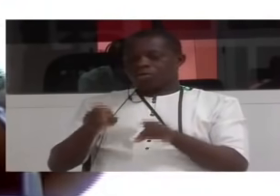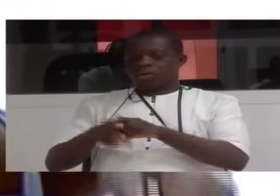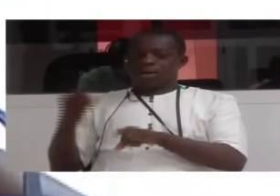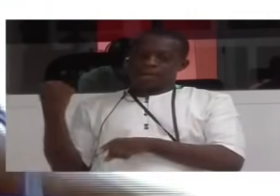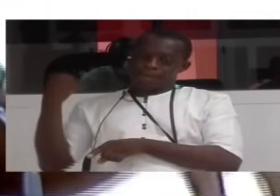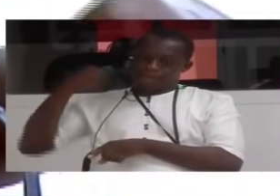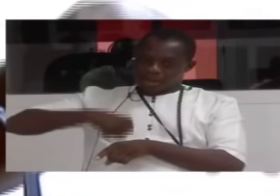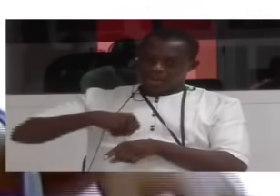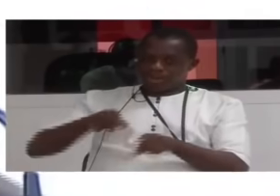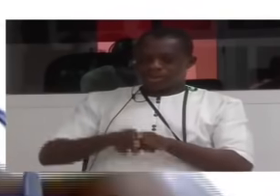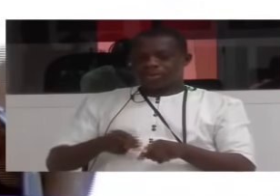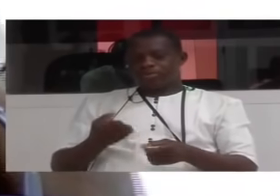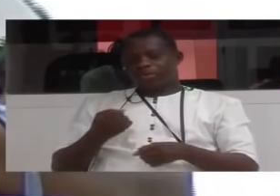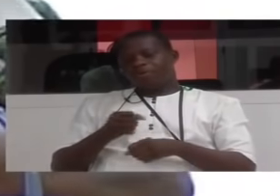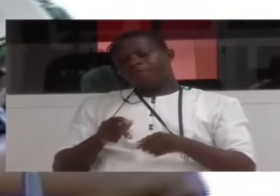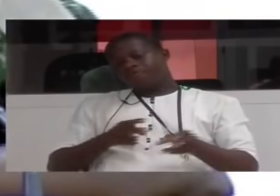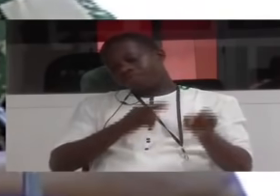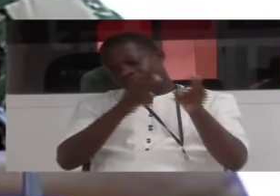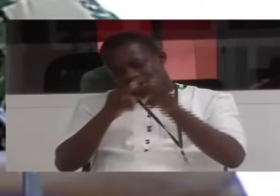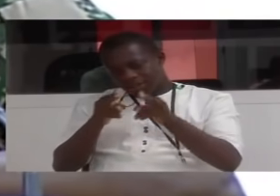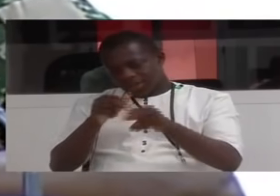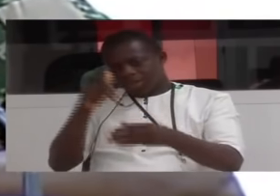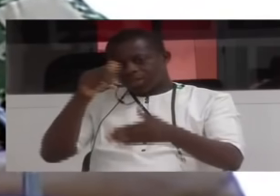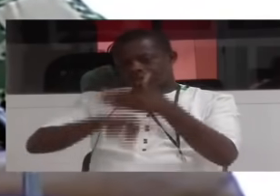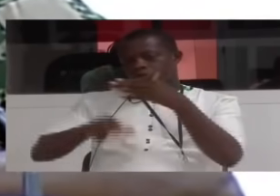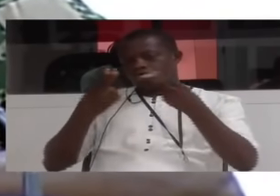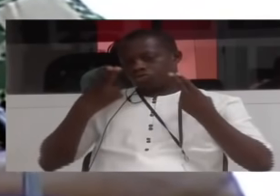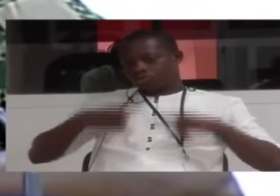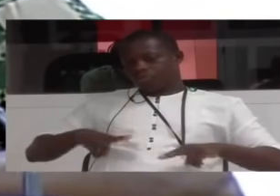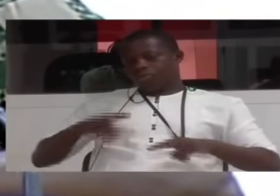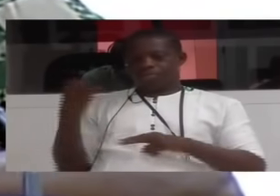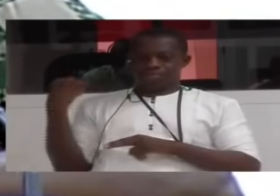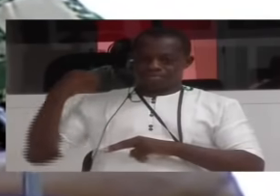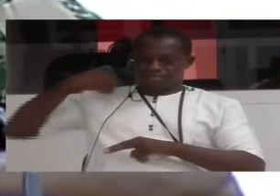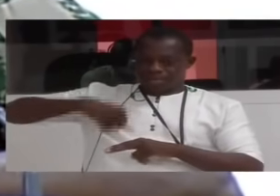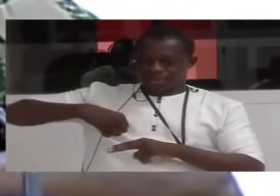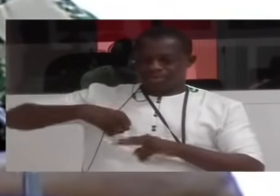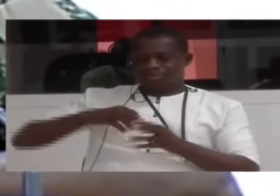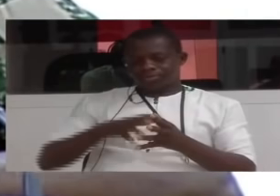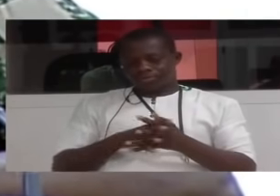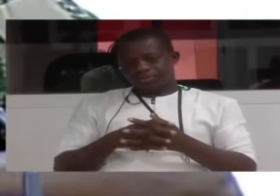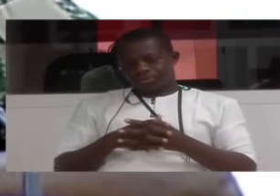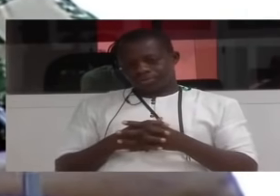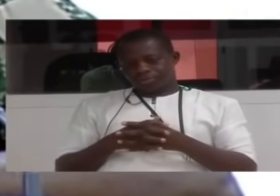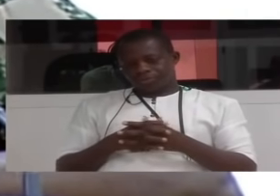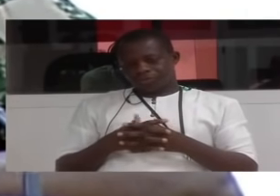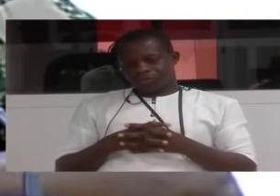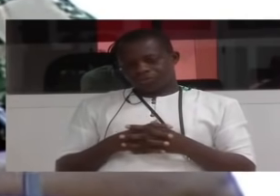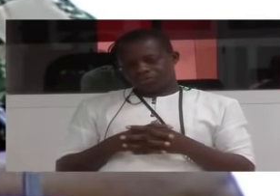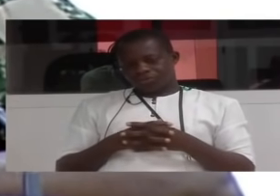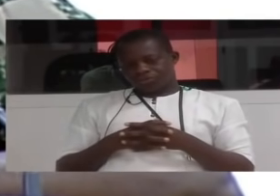fétéli ak suñ uniform suñ bir bagi. We were in mufti but we had our bags that contain our weapons and our uniforms.